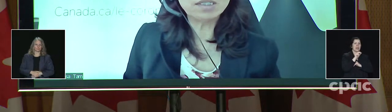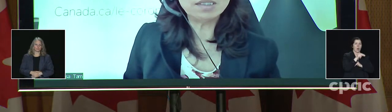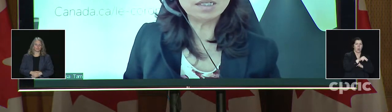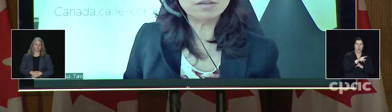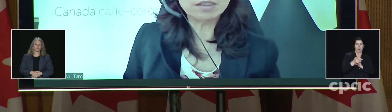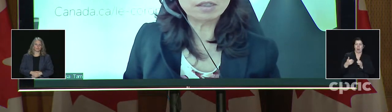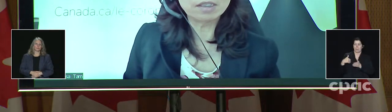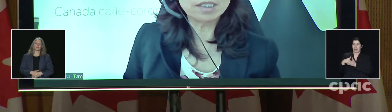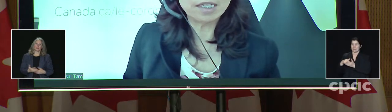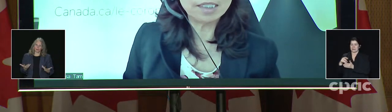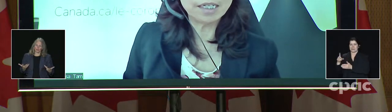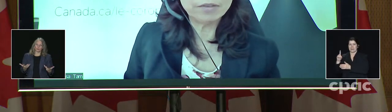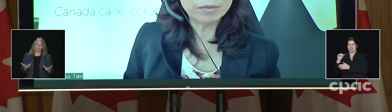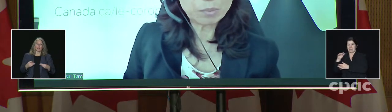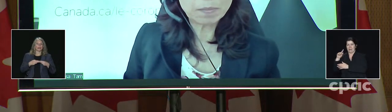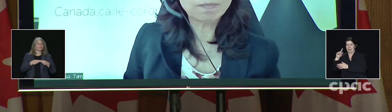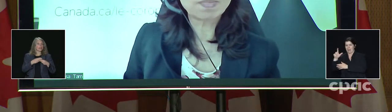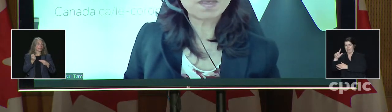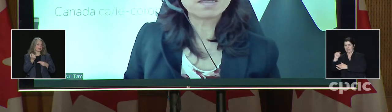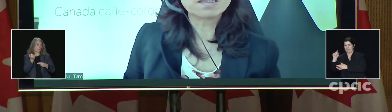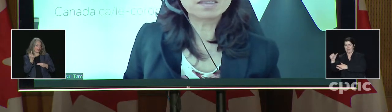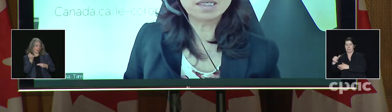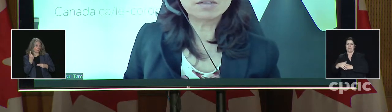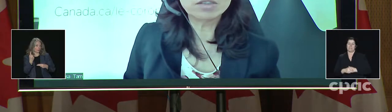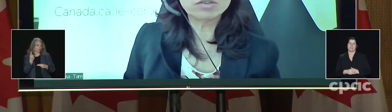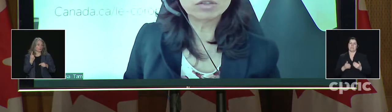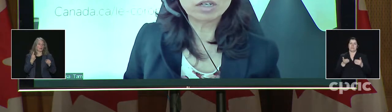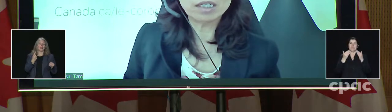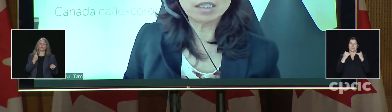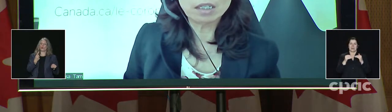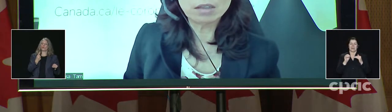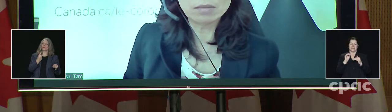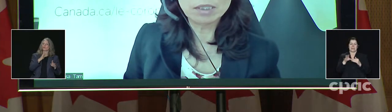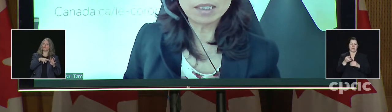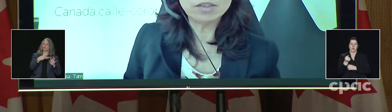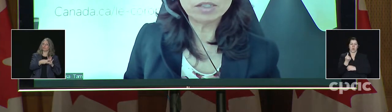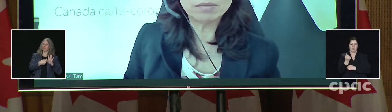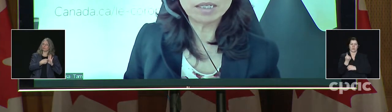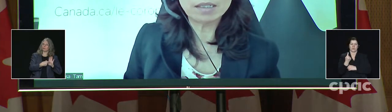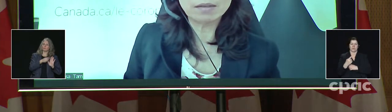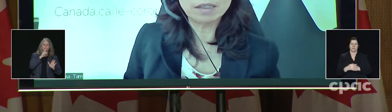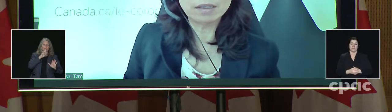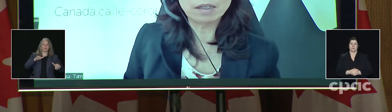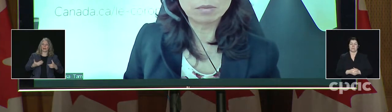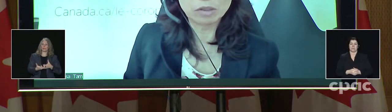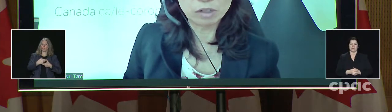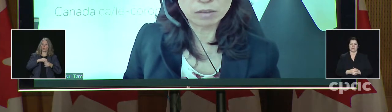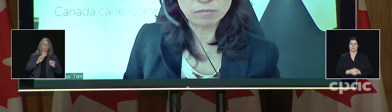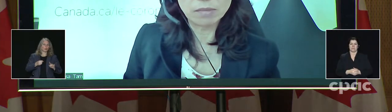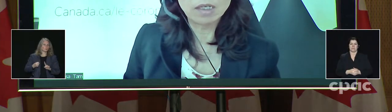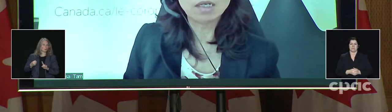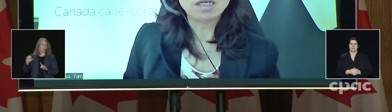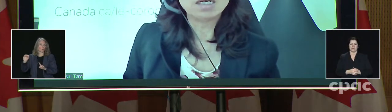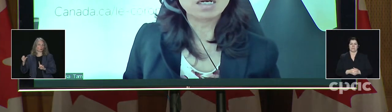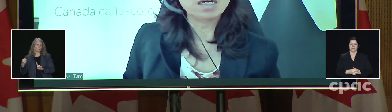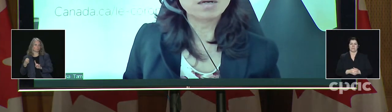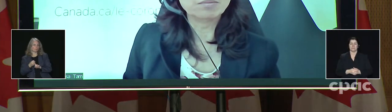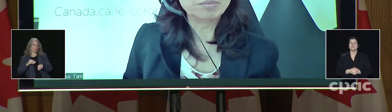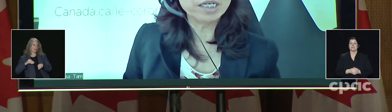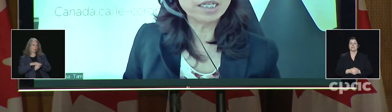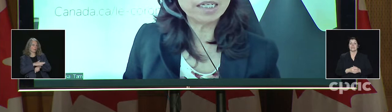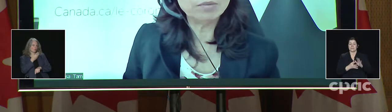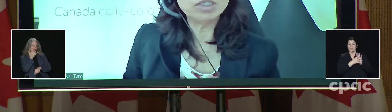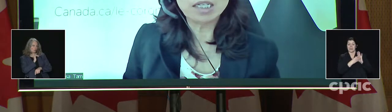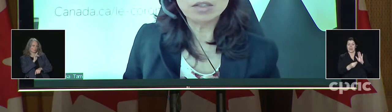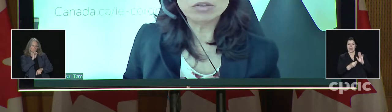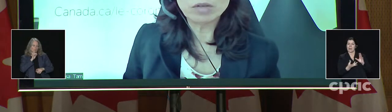So these scenarios on slide 11, these scenarios do not include the potential impacts on the Omicron.